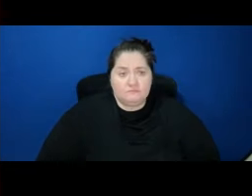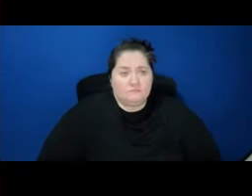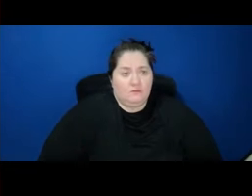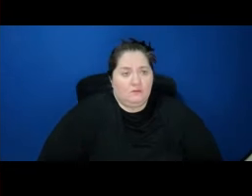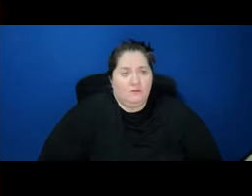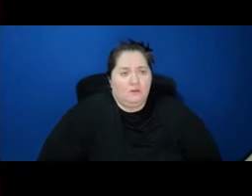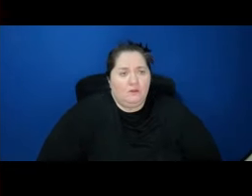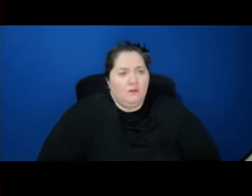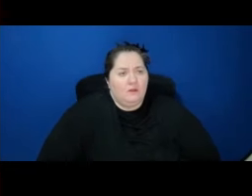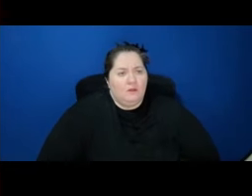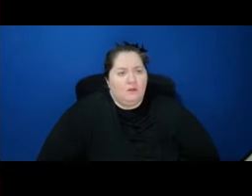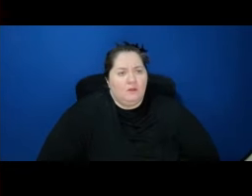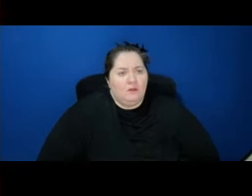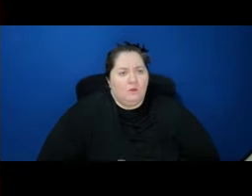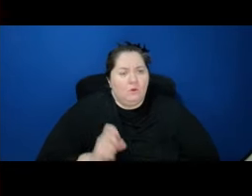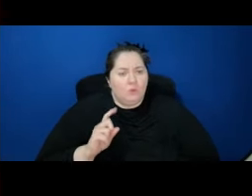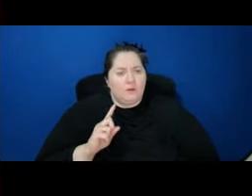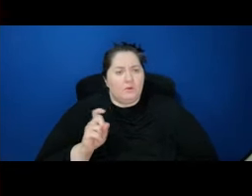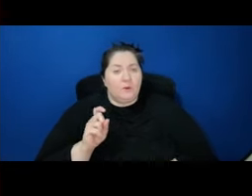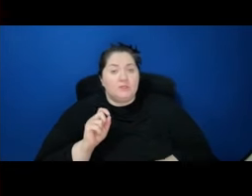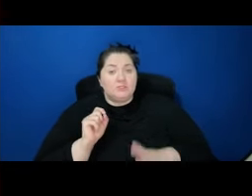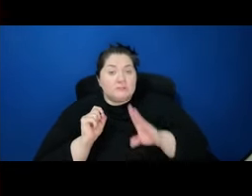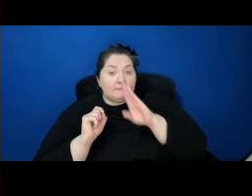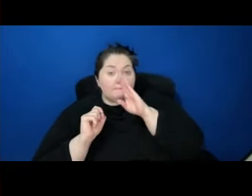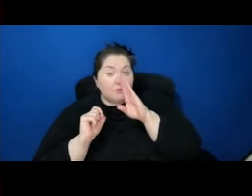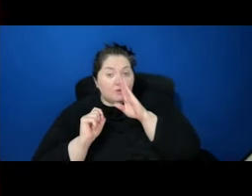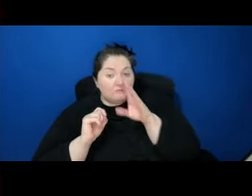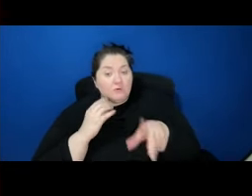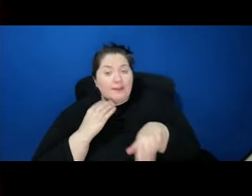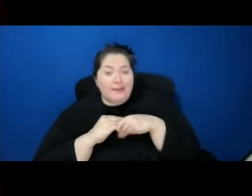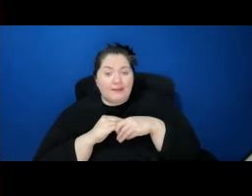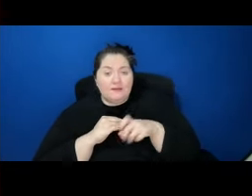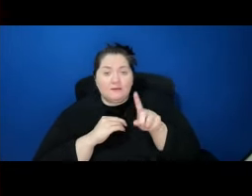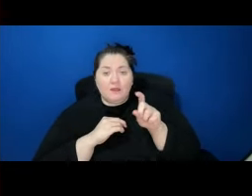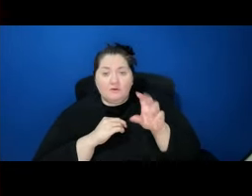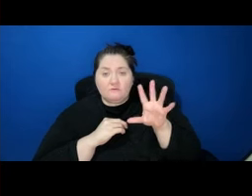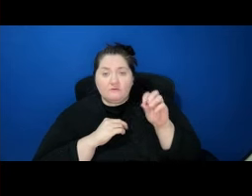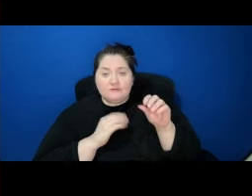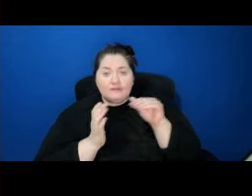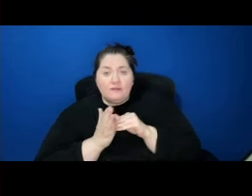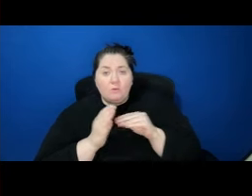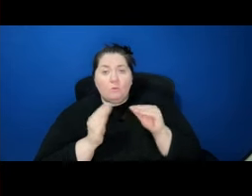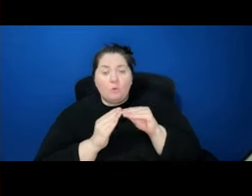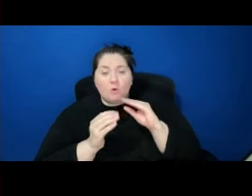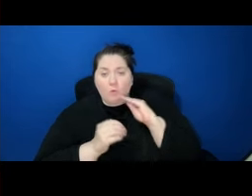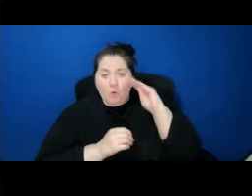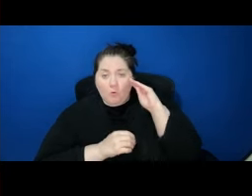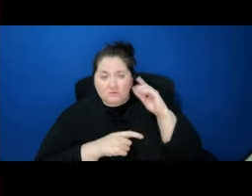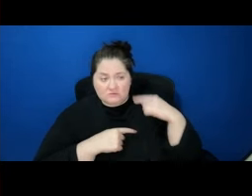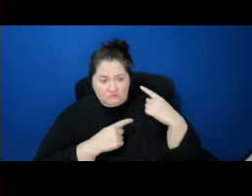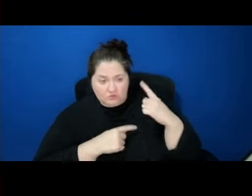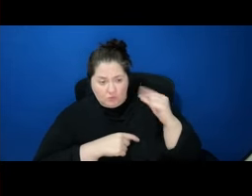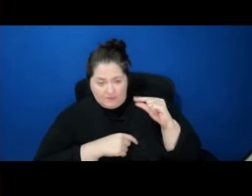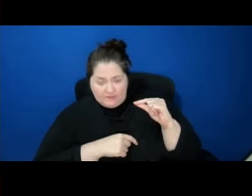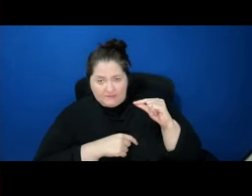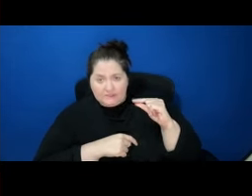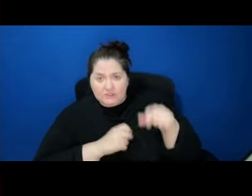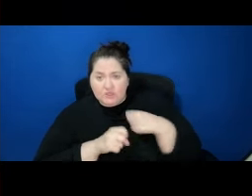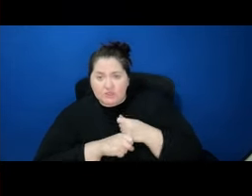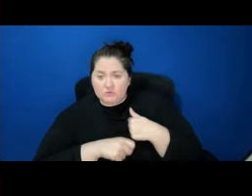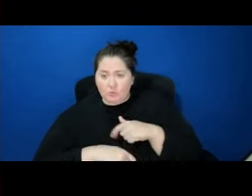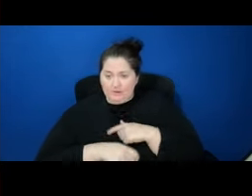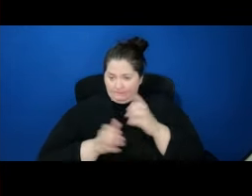There's a question that says that Bellevue is adding 150,000 new homes over the next 20 years. Seattle is only planning